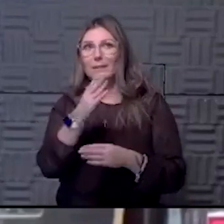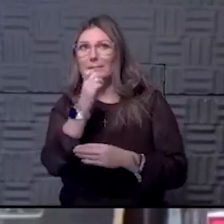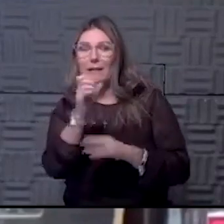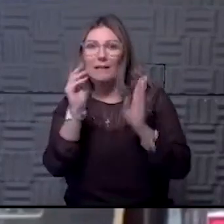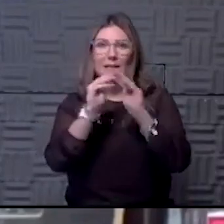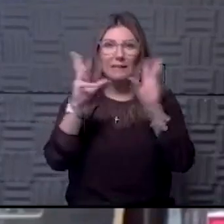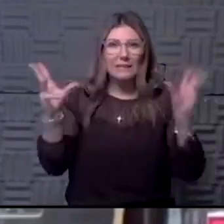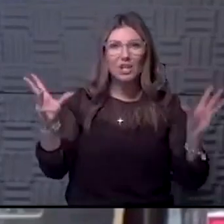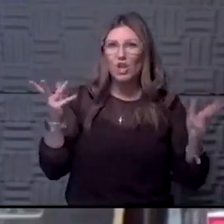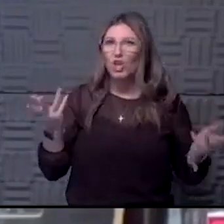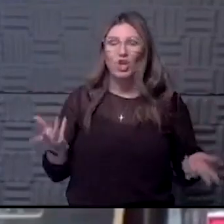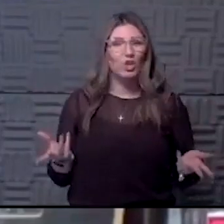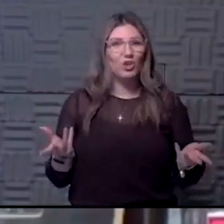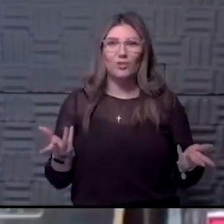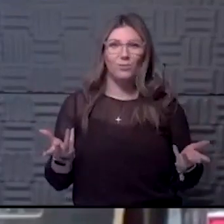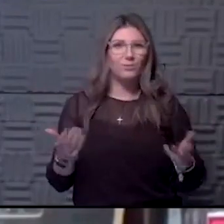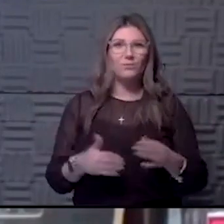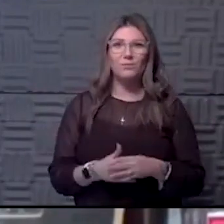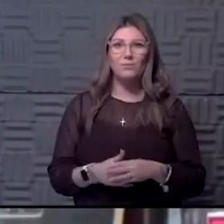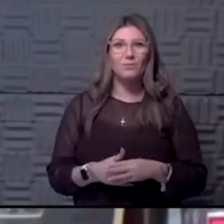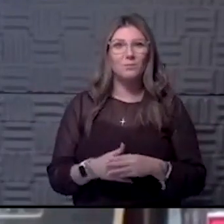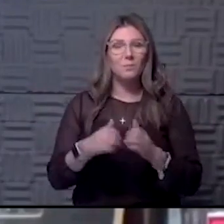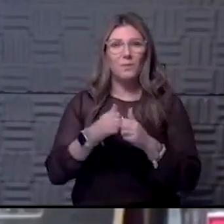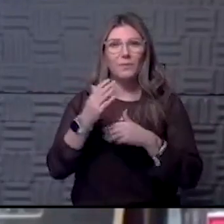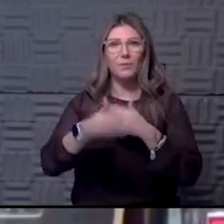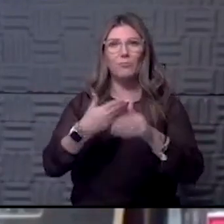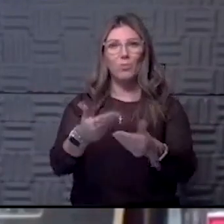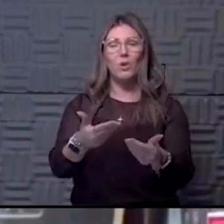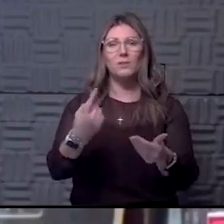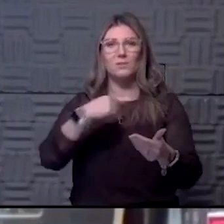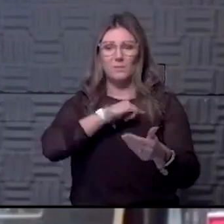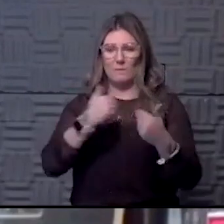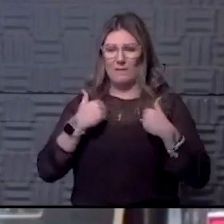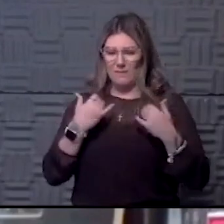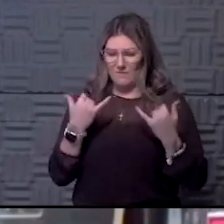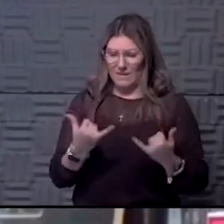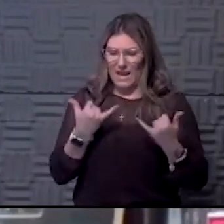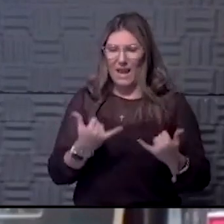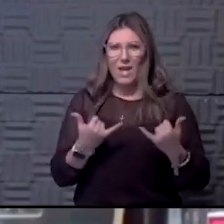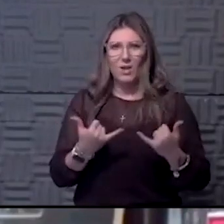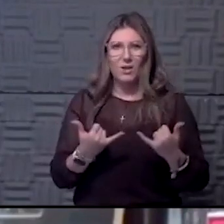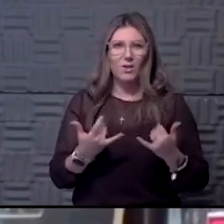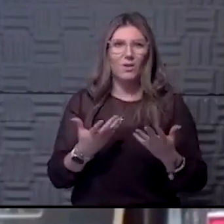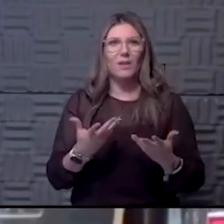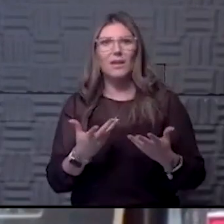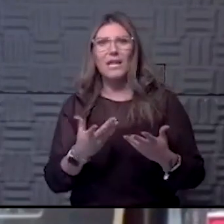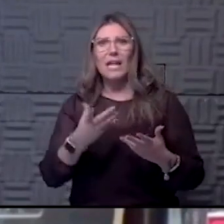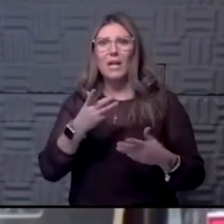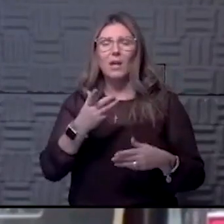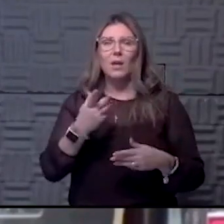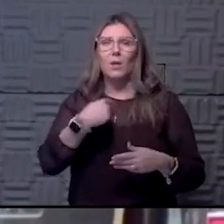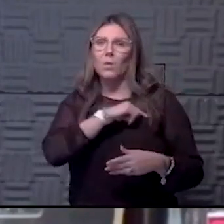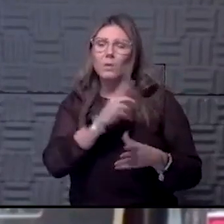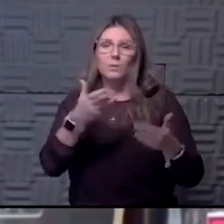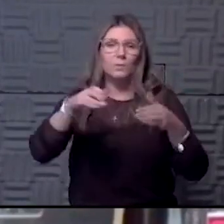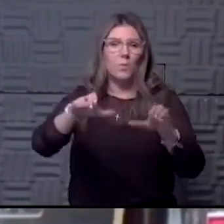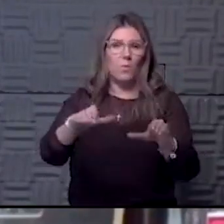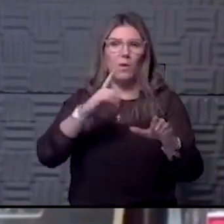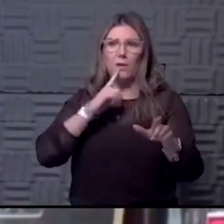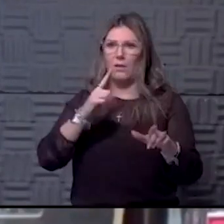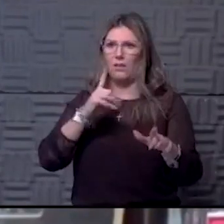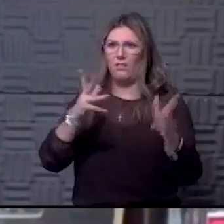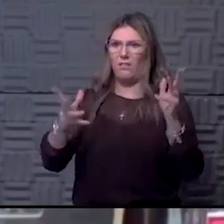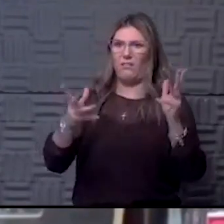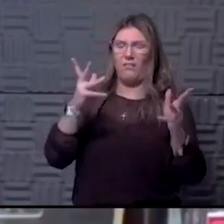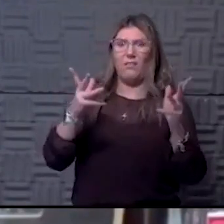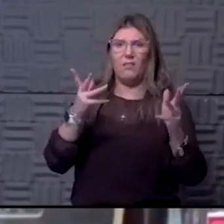little transparency there is in the process that we have now. That ought not be that we have a fallback position, which is get it wherever you can